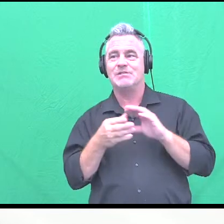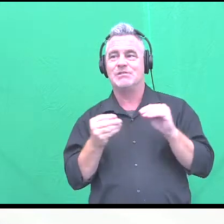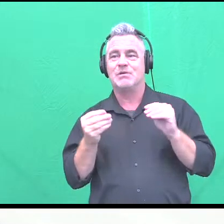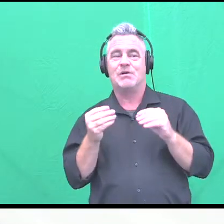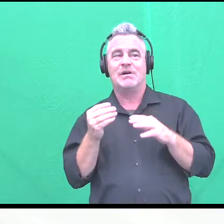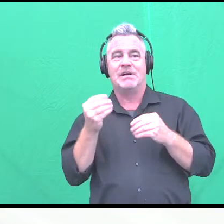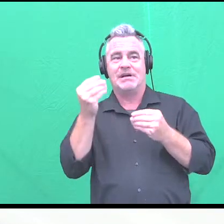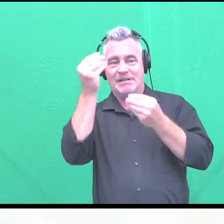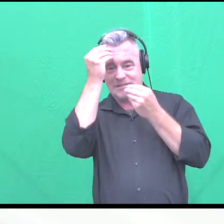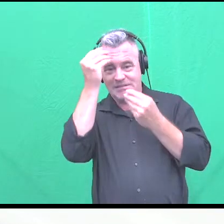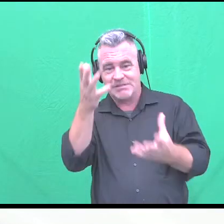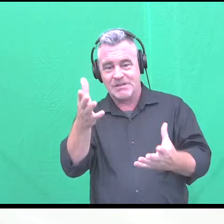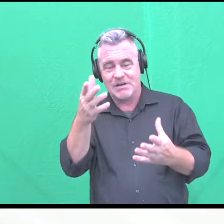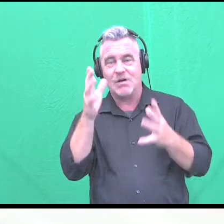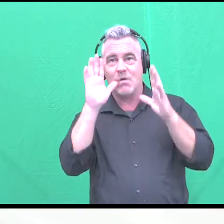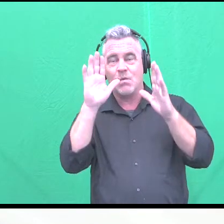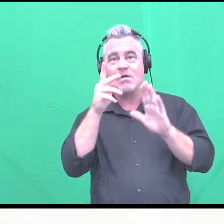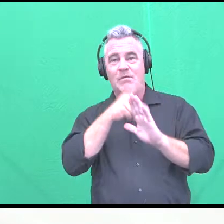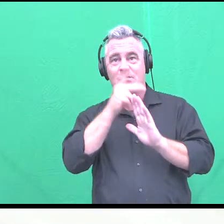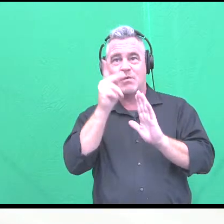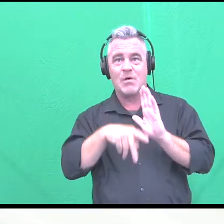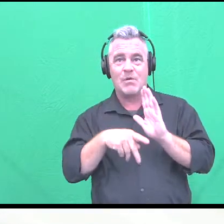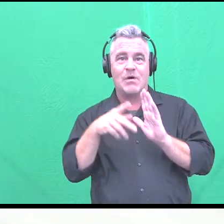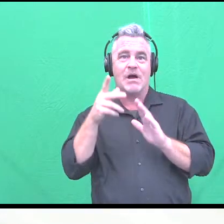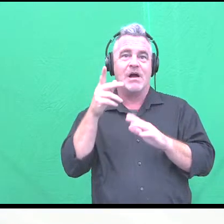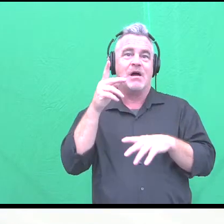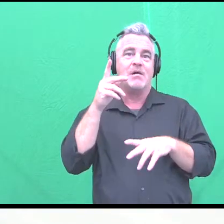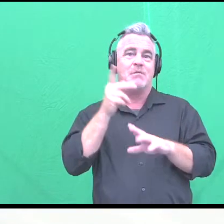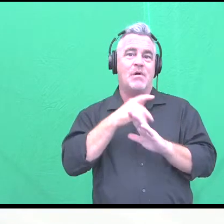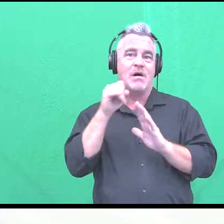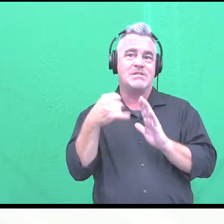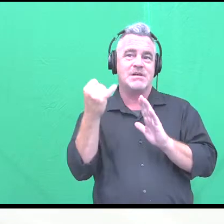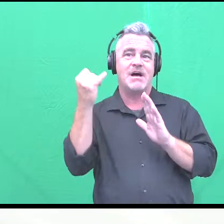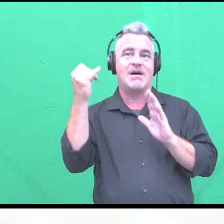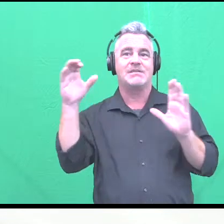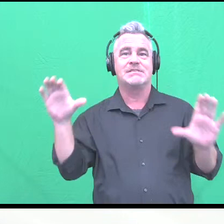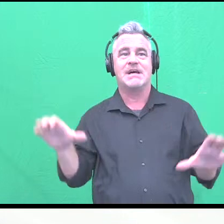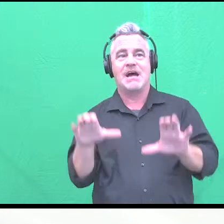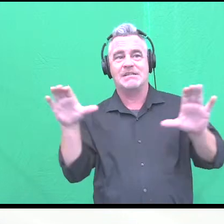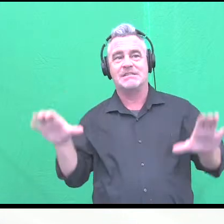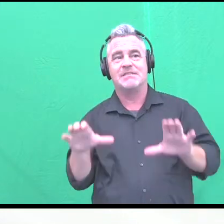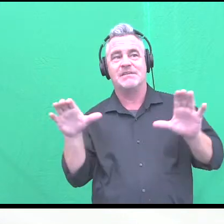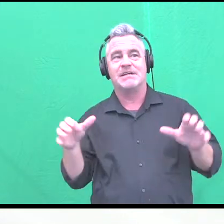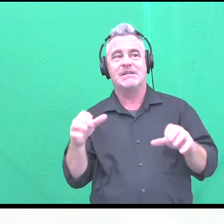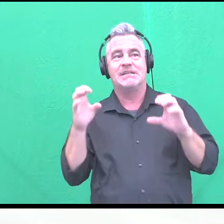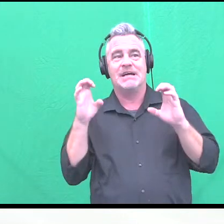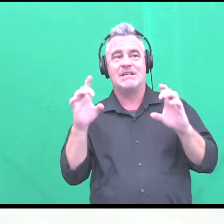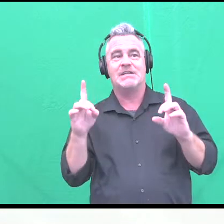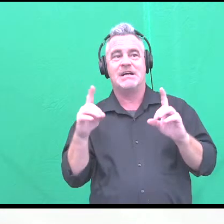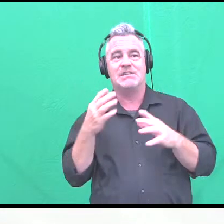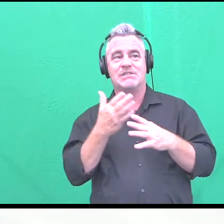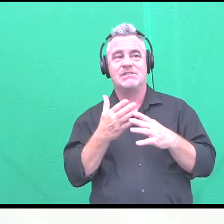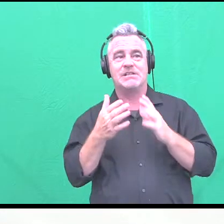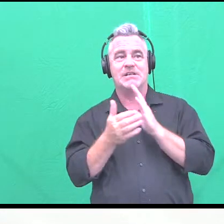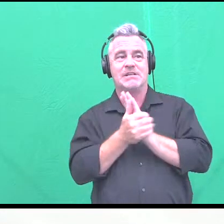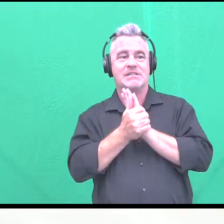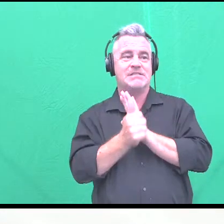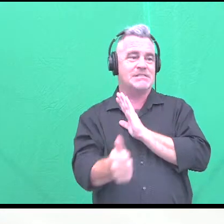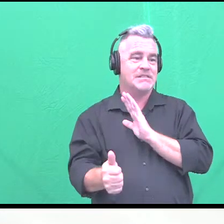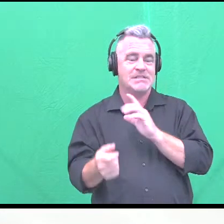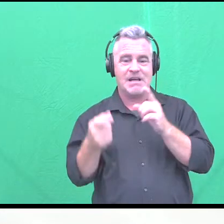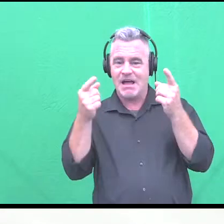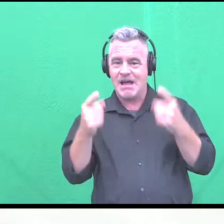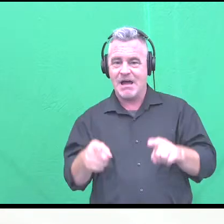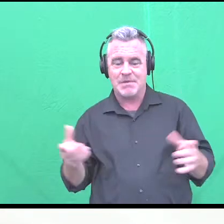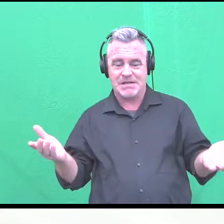wonderful programs, projects, activities, and educational talents that are going on in